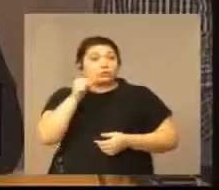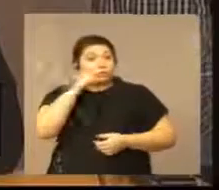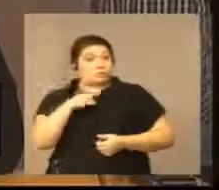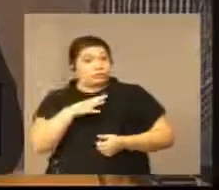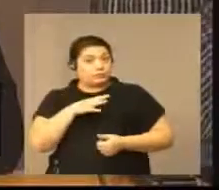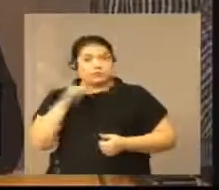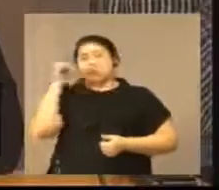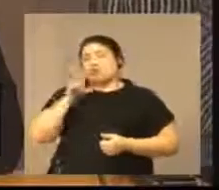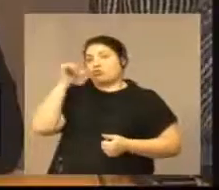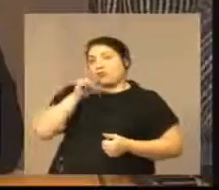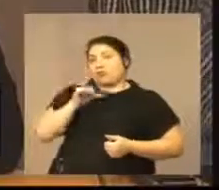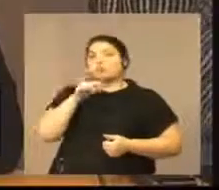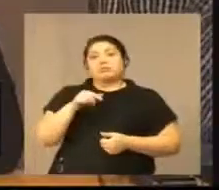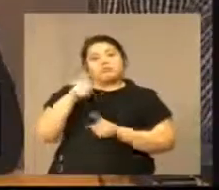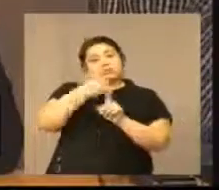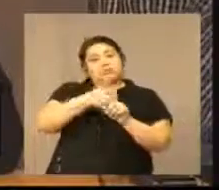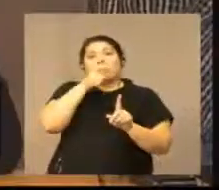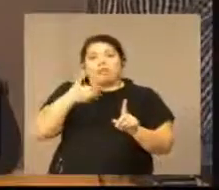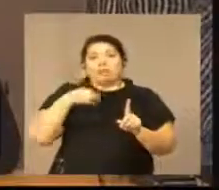and girls with disabilities.